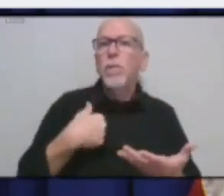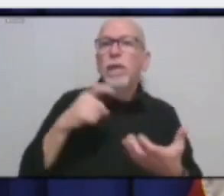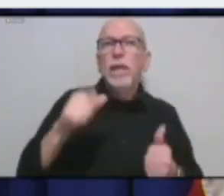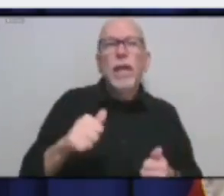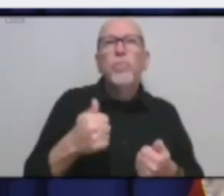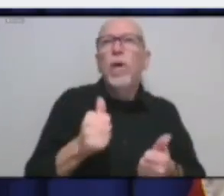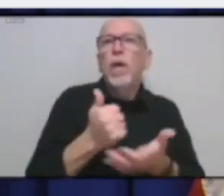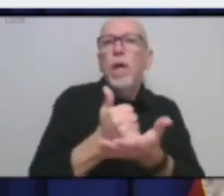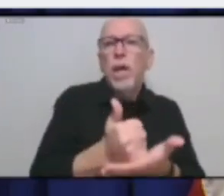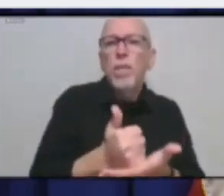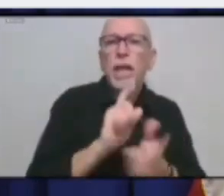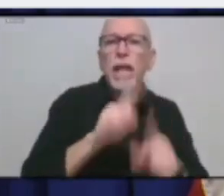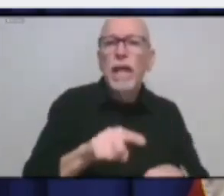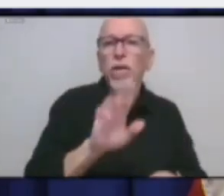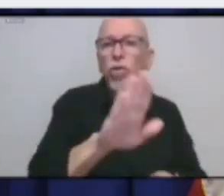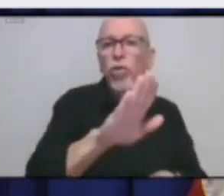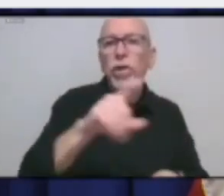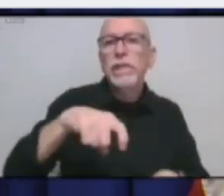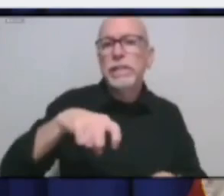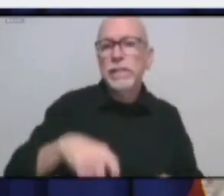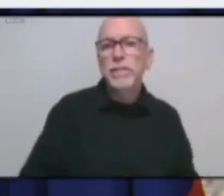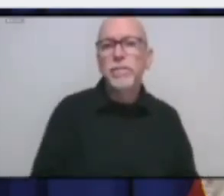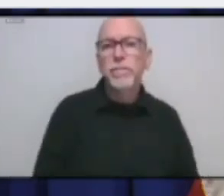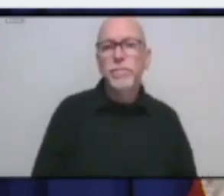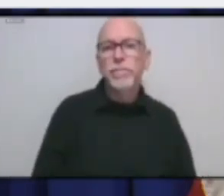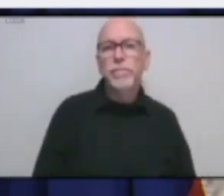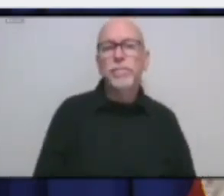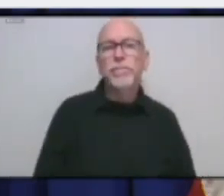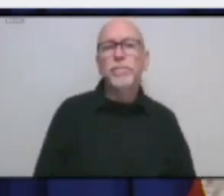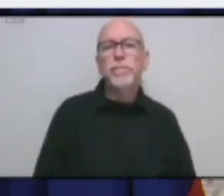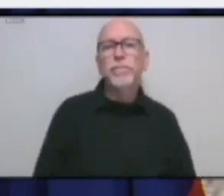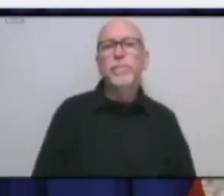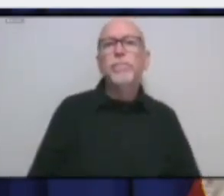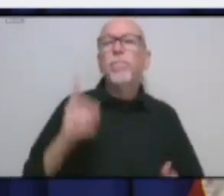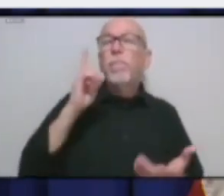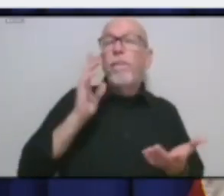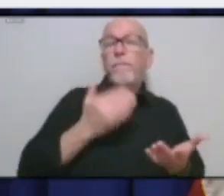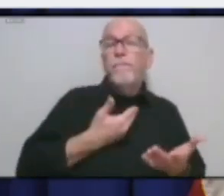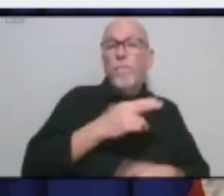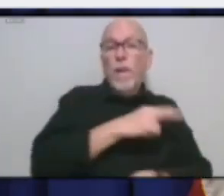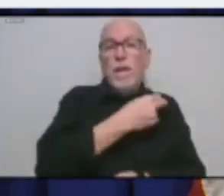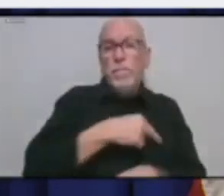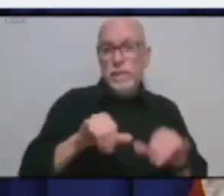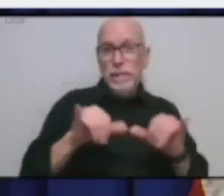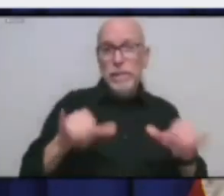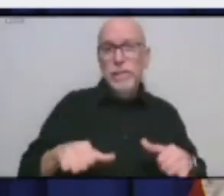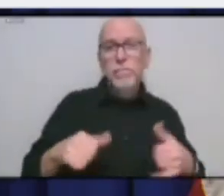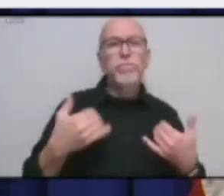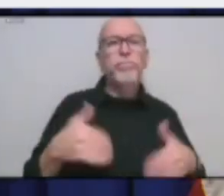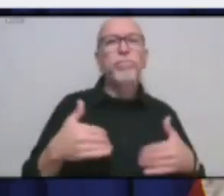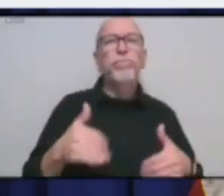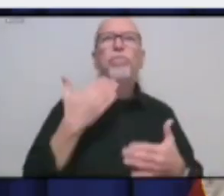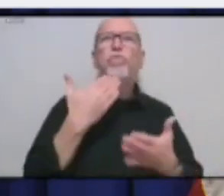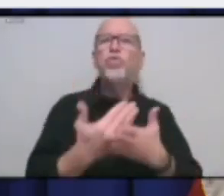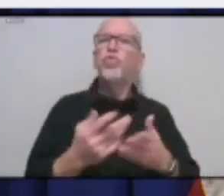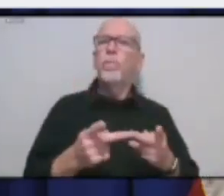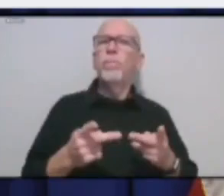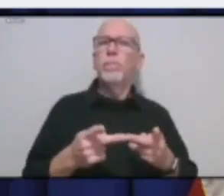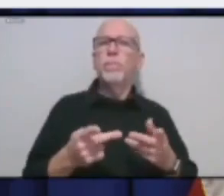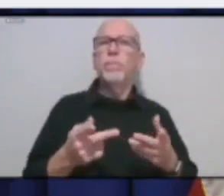answer the calls that they have. And I think that our hospital system is incredibly well positioned to do that. They have